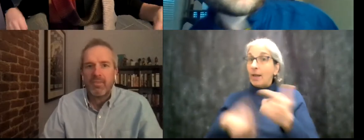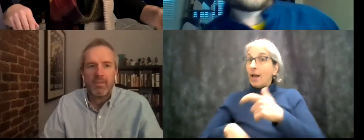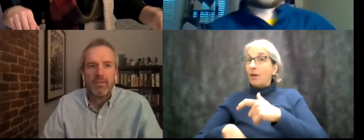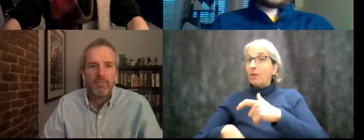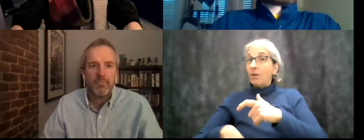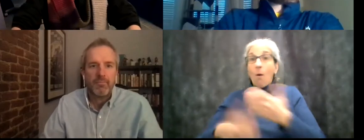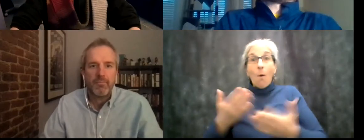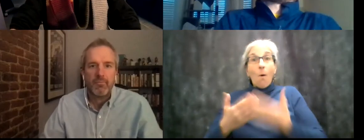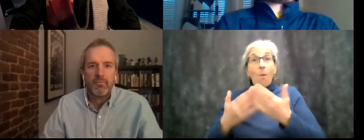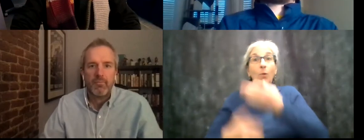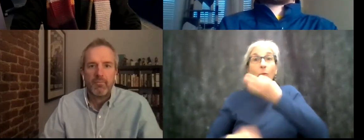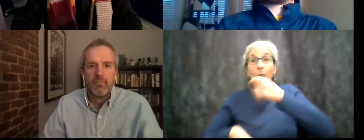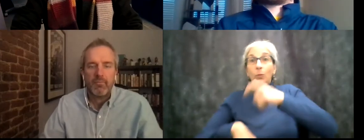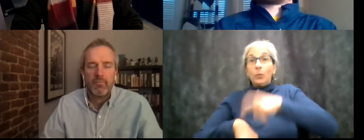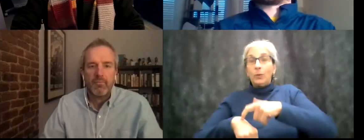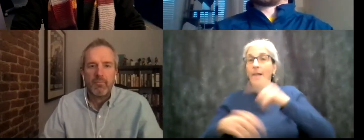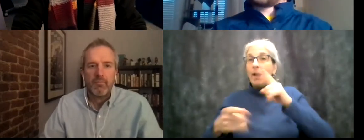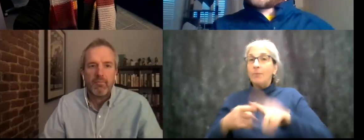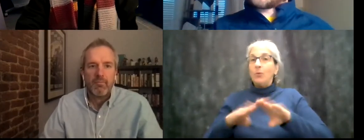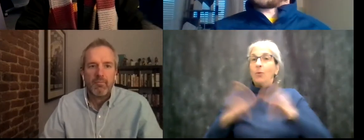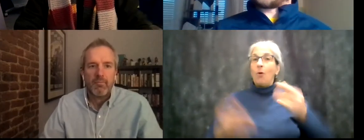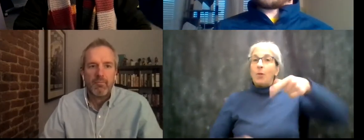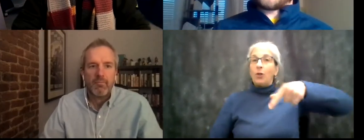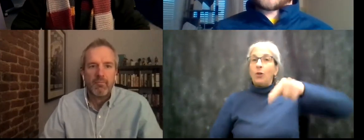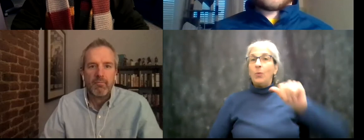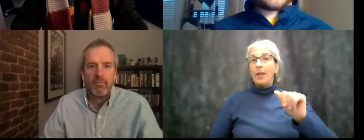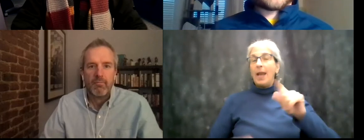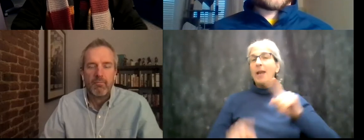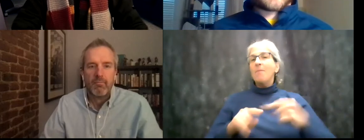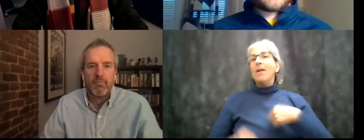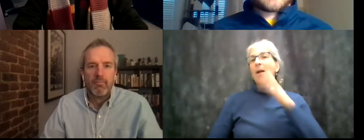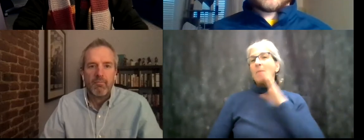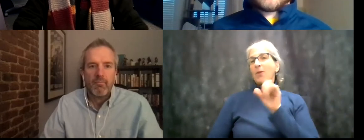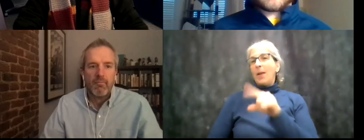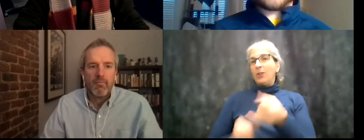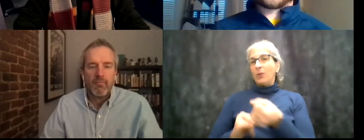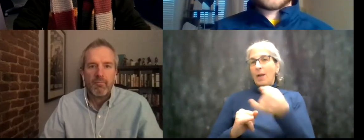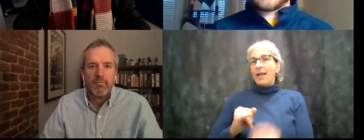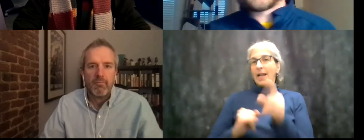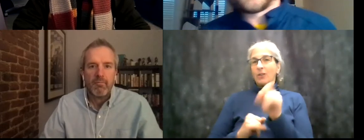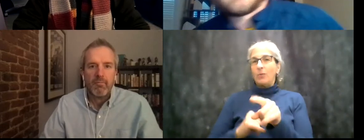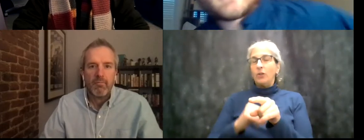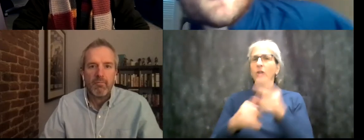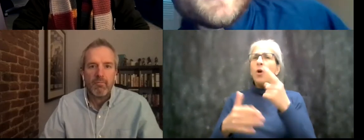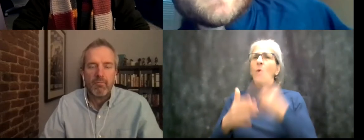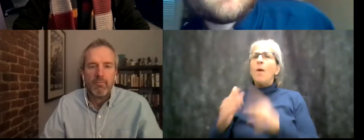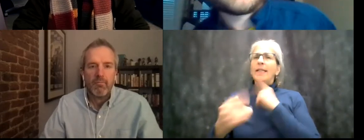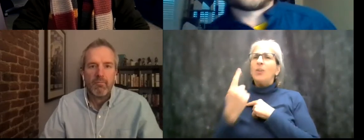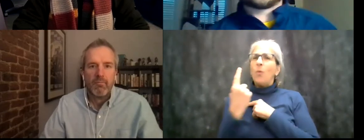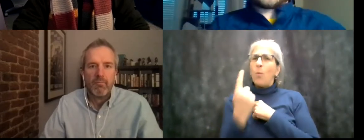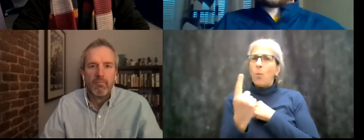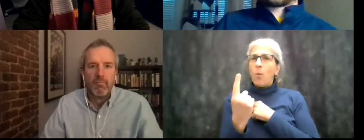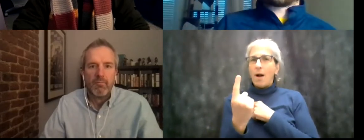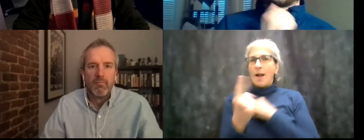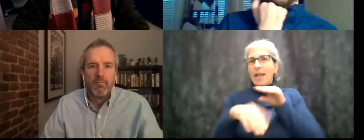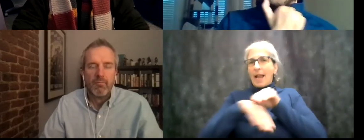time. So I just want to ask you kind of a final question here to sort of put a bow on everything that we've talked about. What is one single piece of advice that